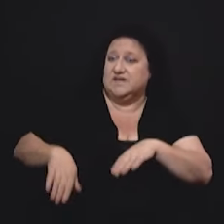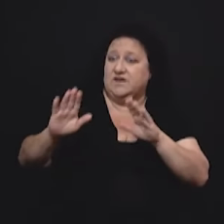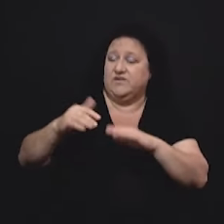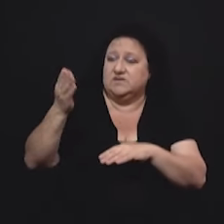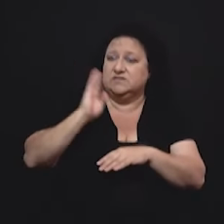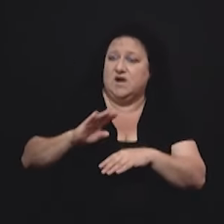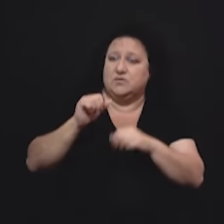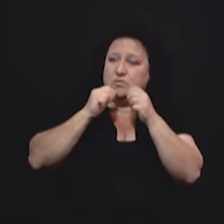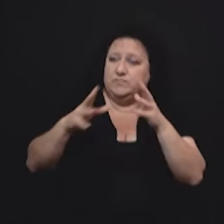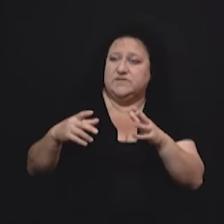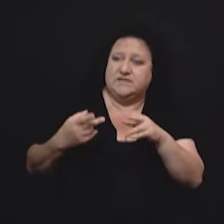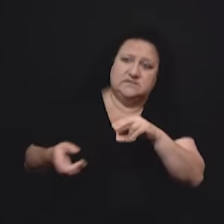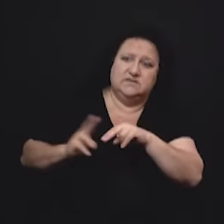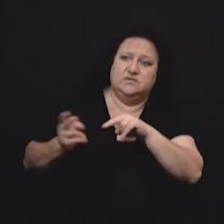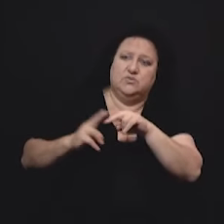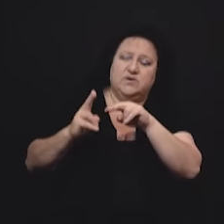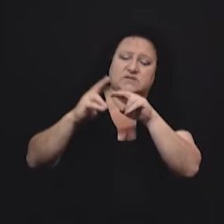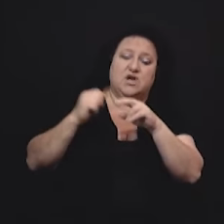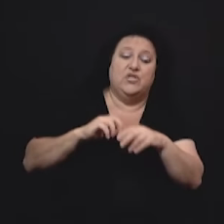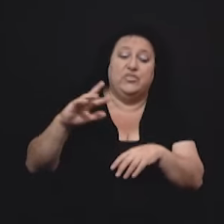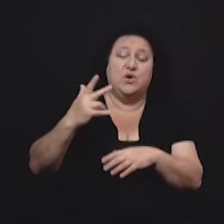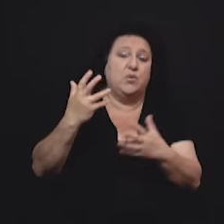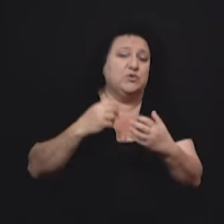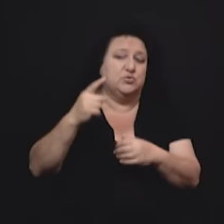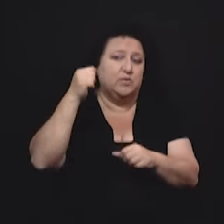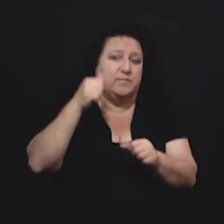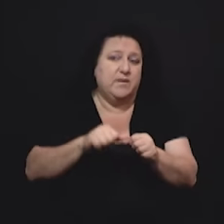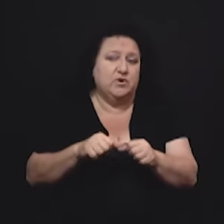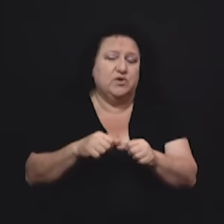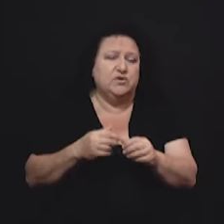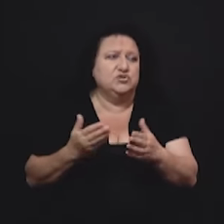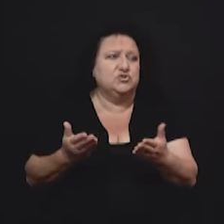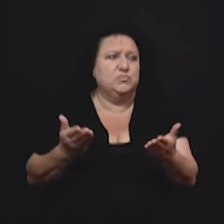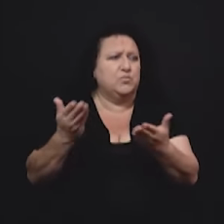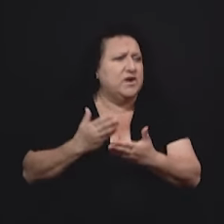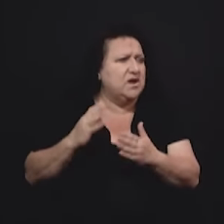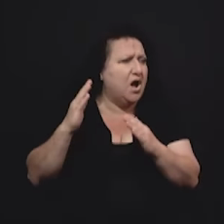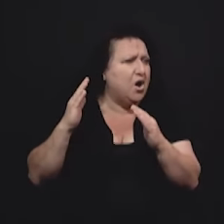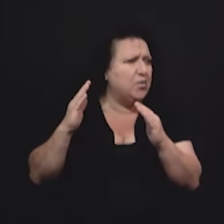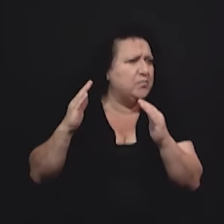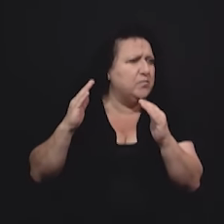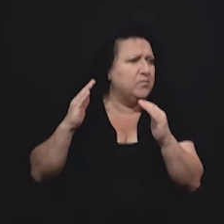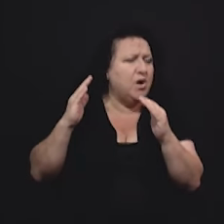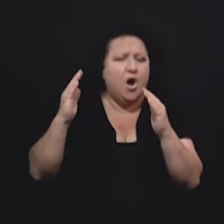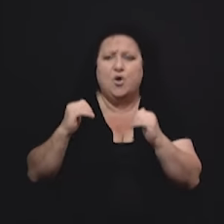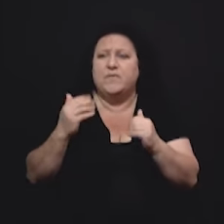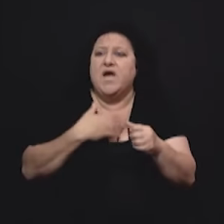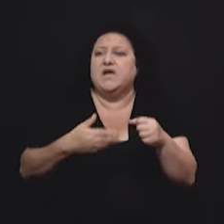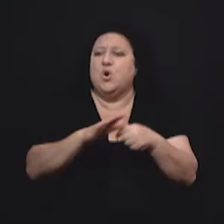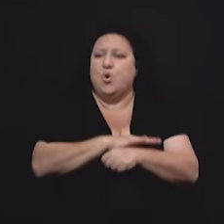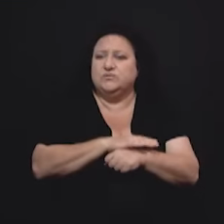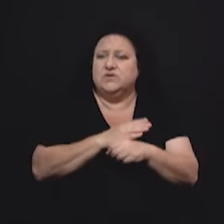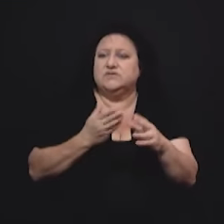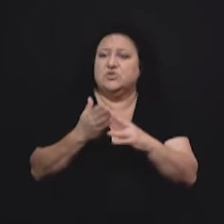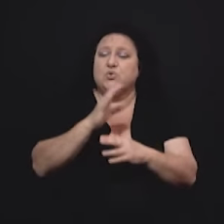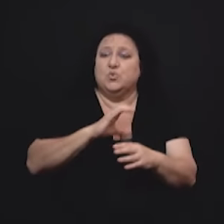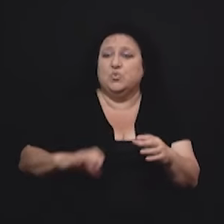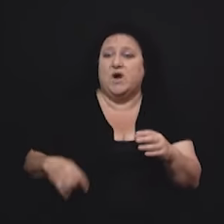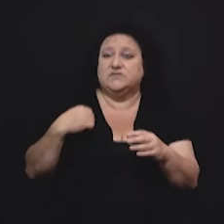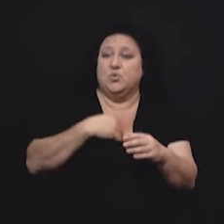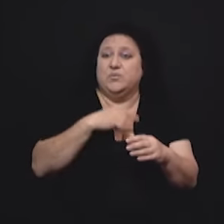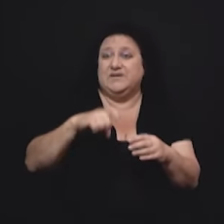you to remember is that to bring hope and wholeness through Christ, we need each other. To bring hope and wholeness through Christ, we need each